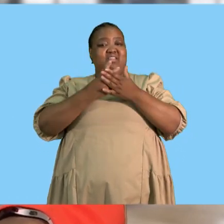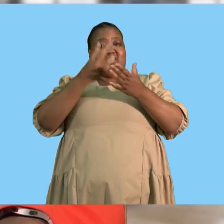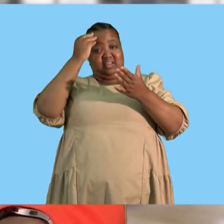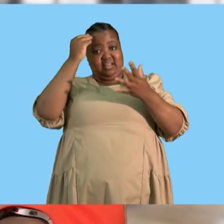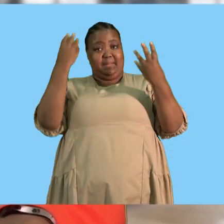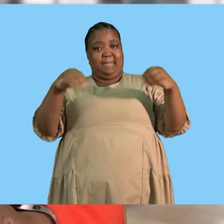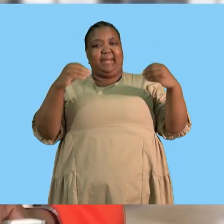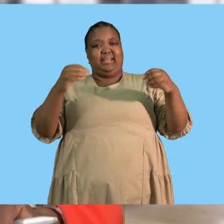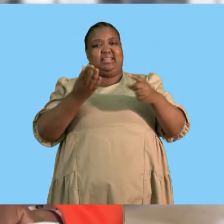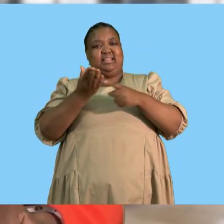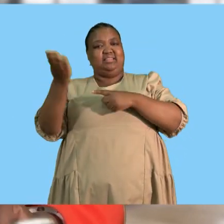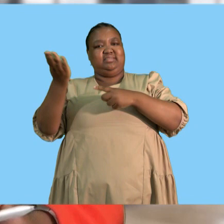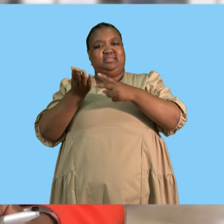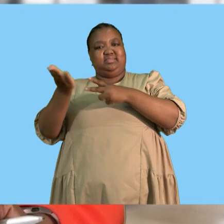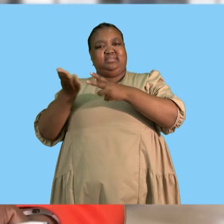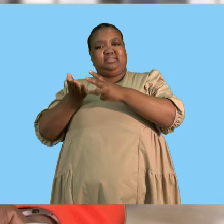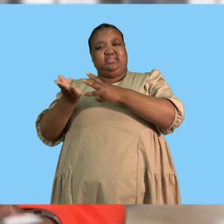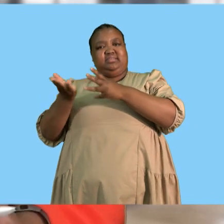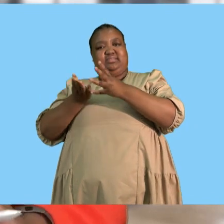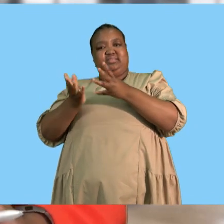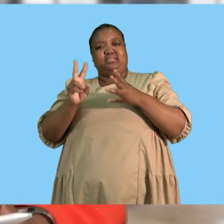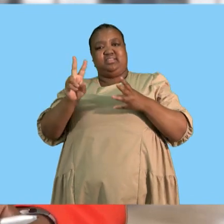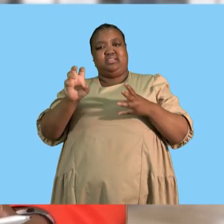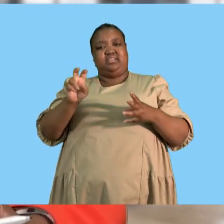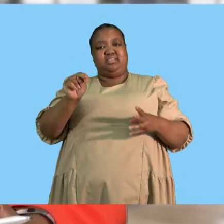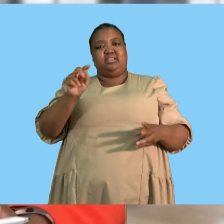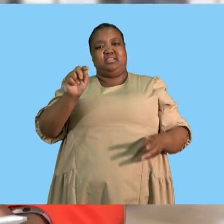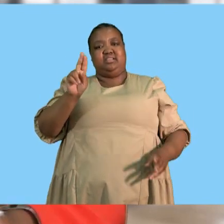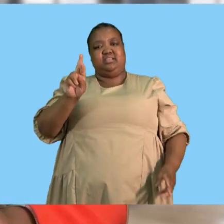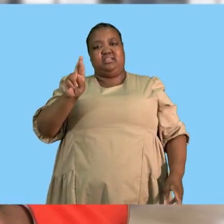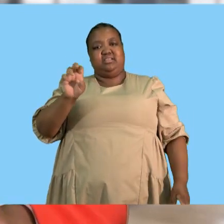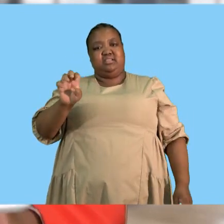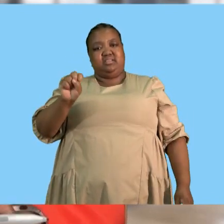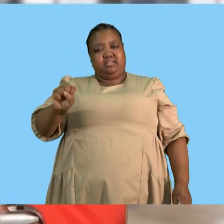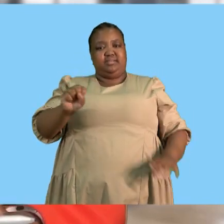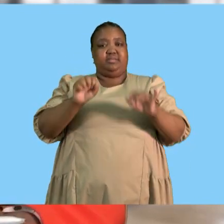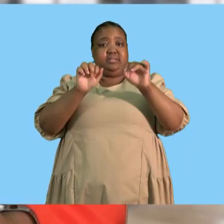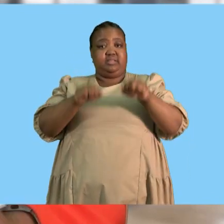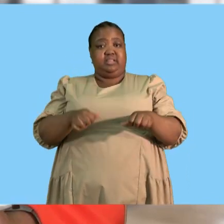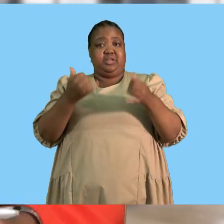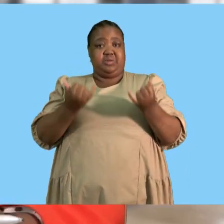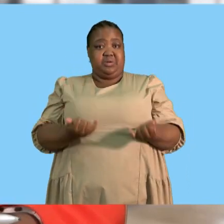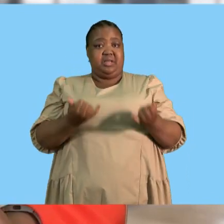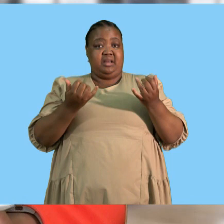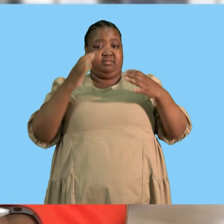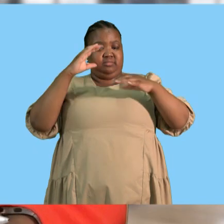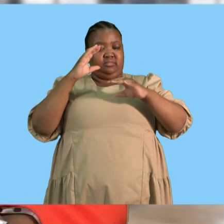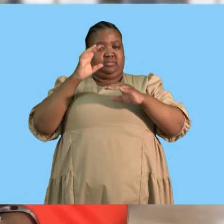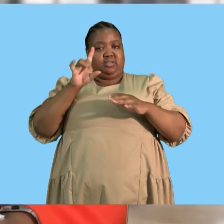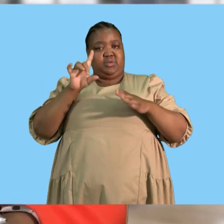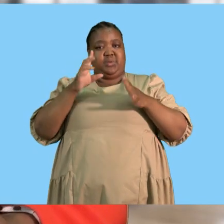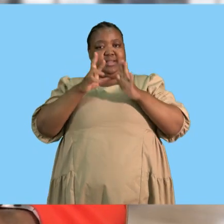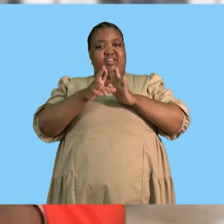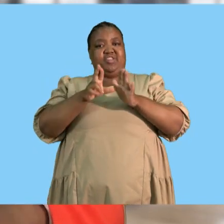on business ventures. Now, remember, very importantly, we are focusing on revision. So this